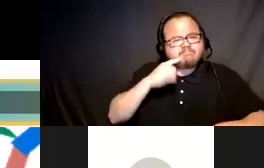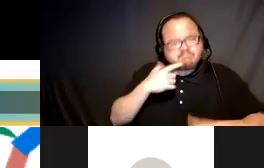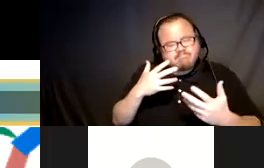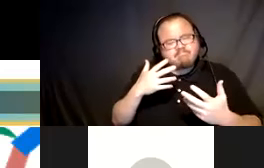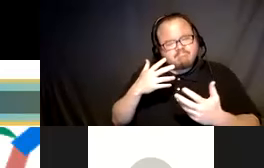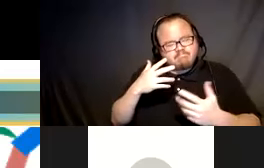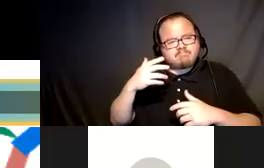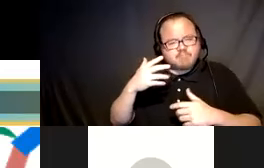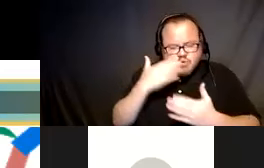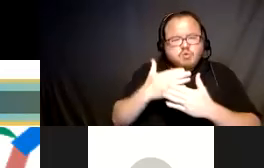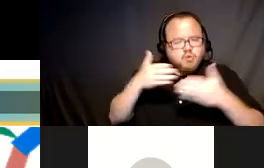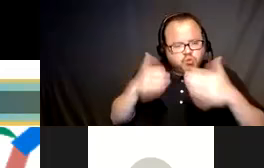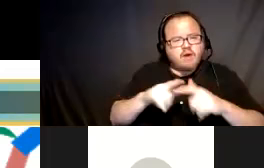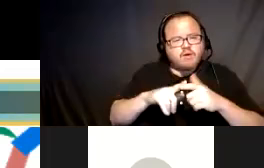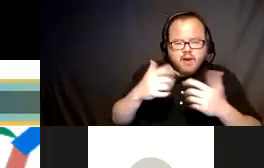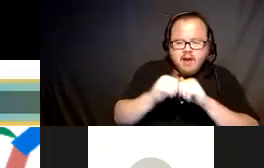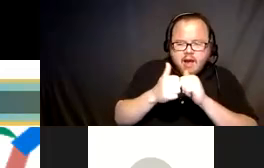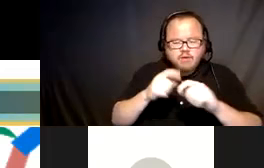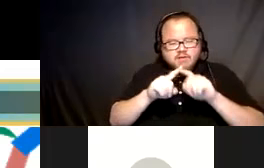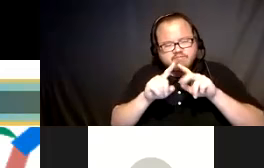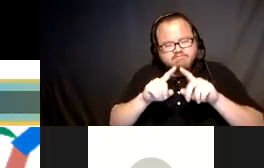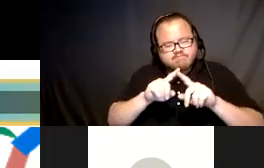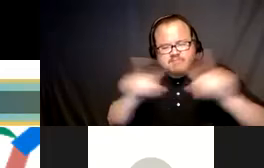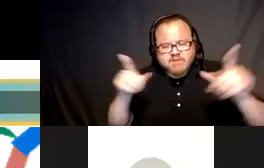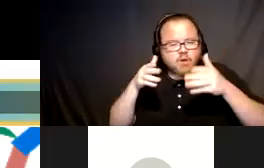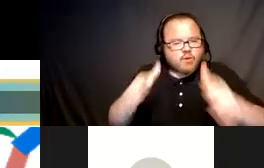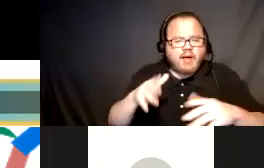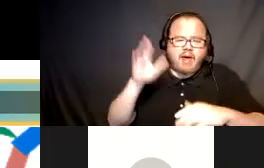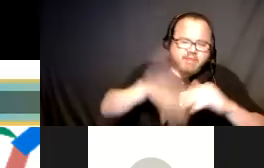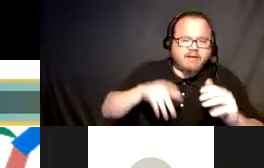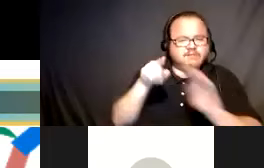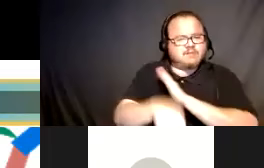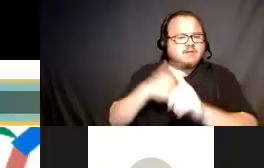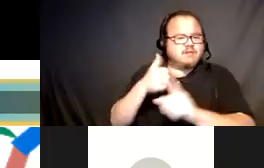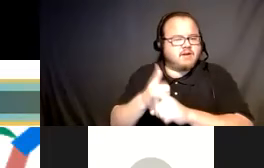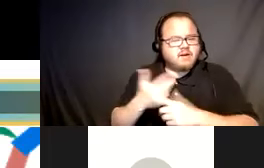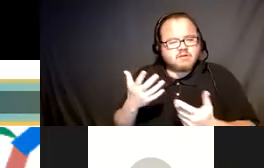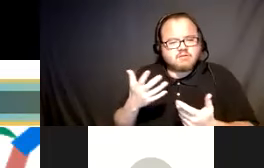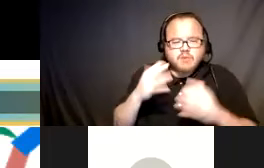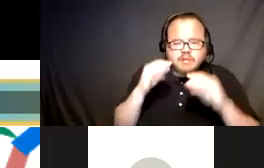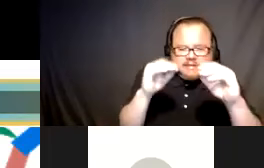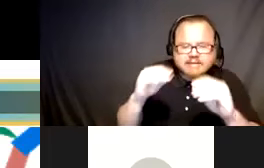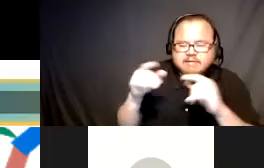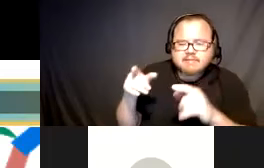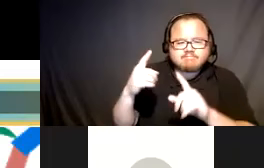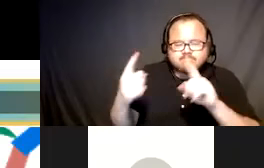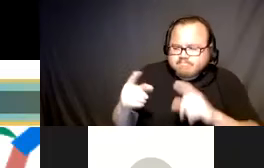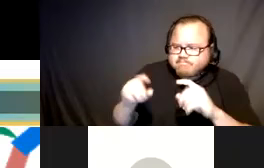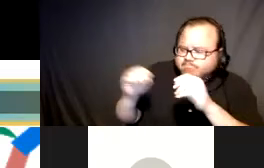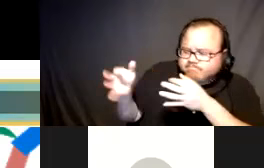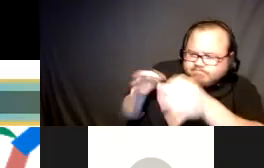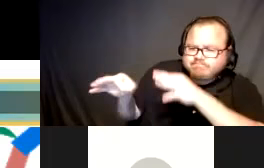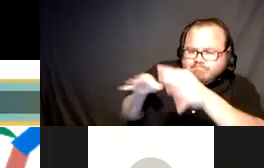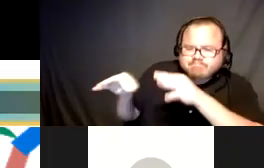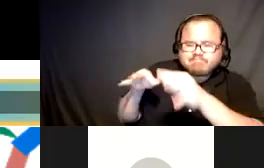signs someone may be considering suicide. They teach an individual how to talk to that person with clarity and